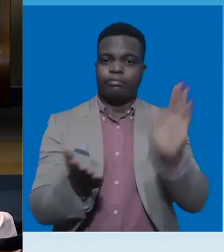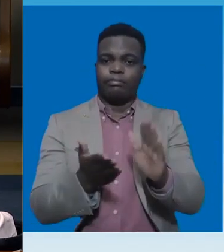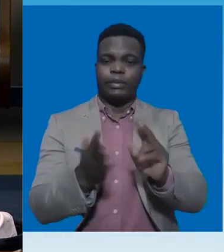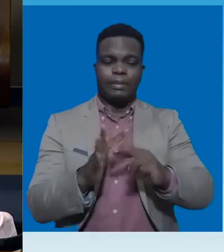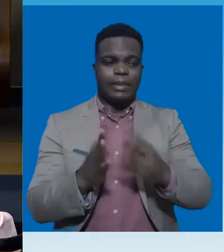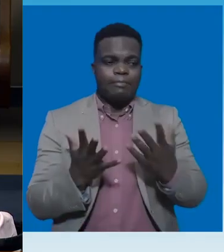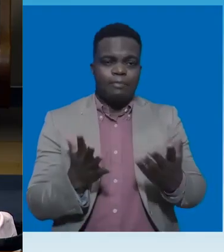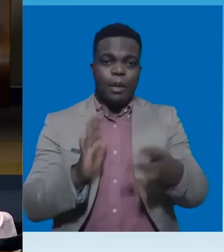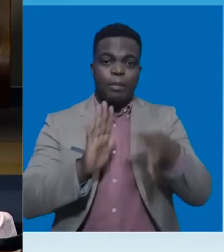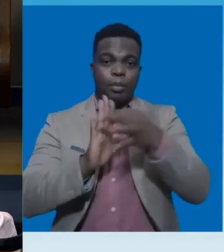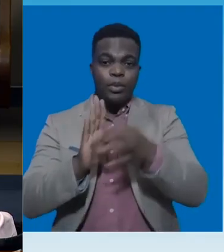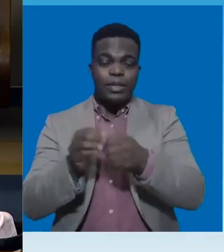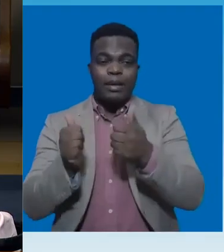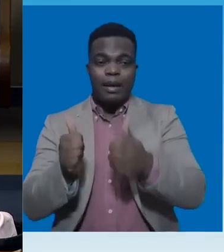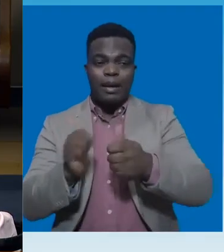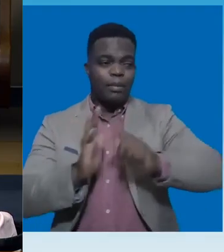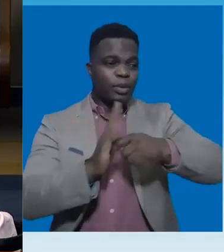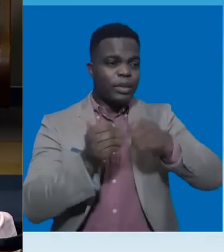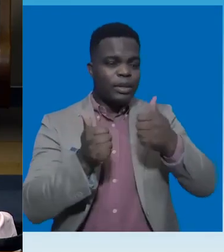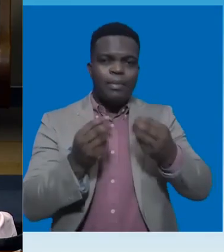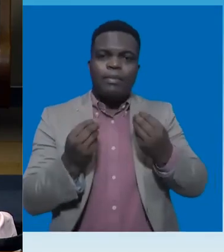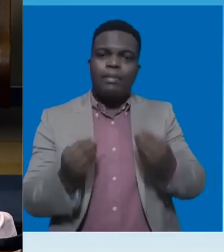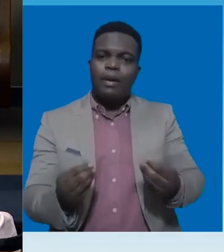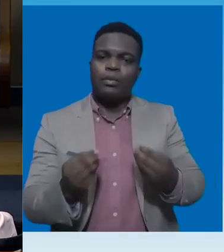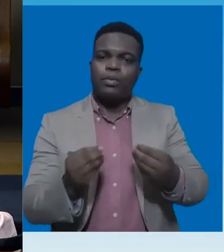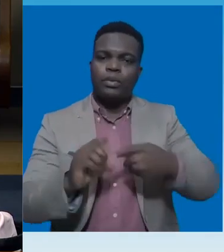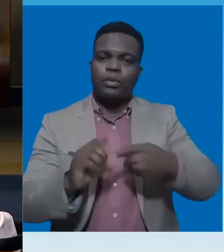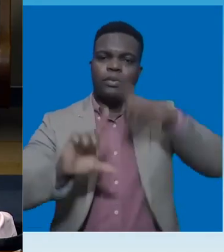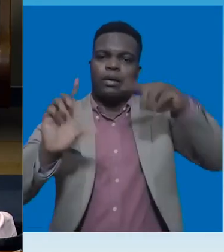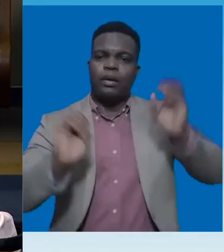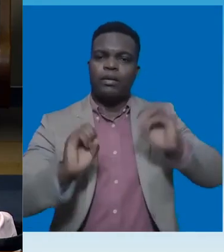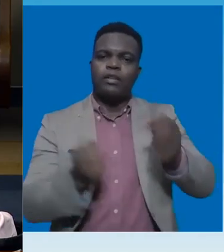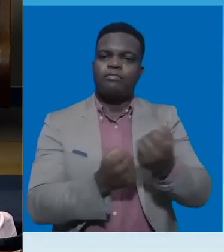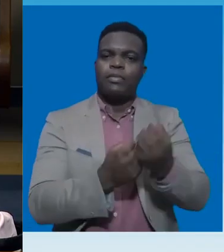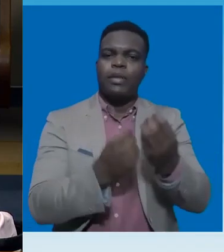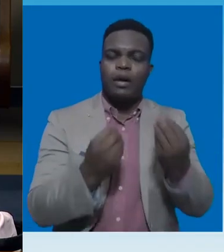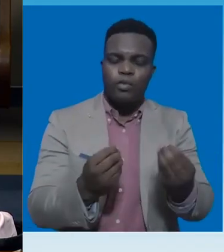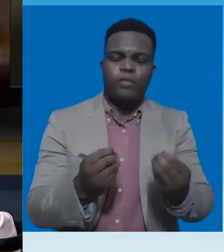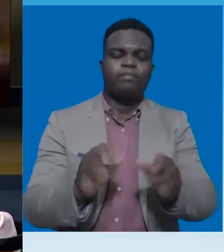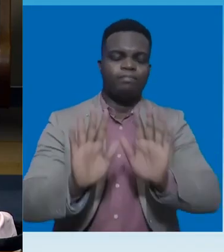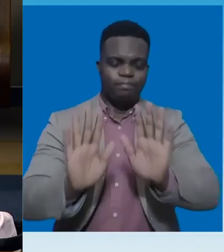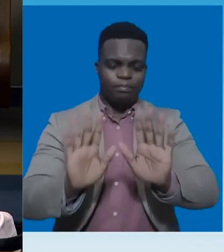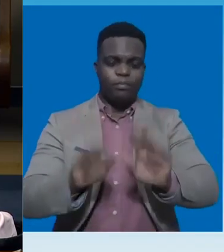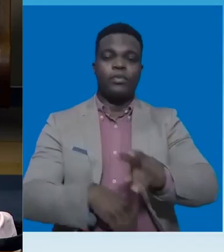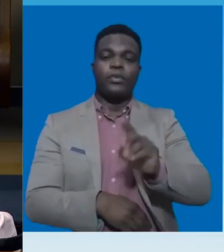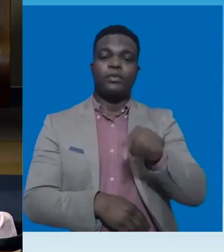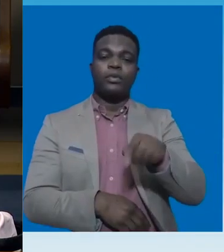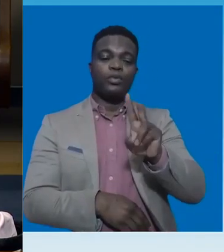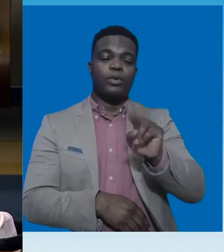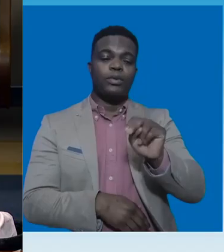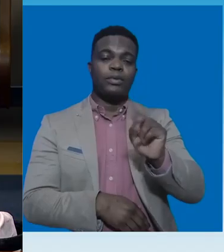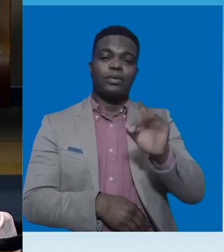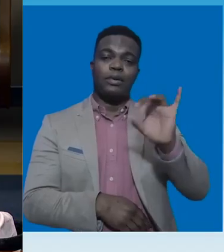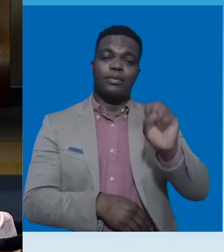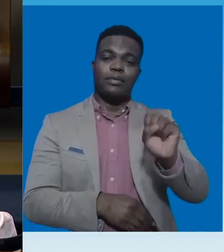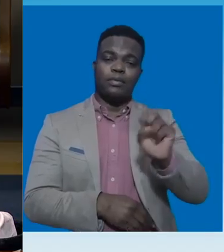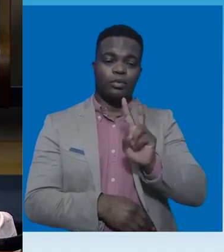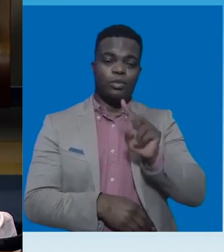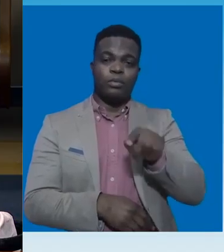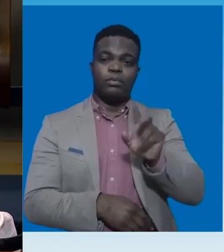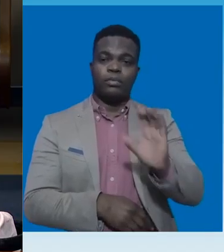UNDIS 2.0 is both timely and essential. UNDIS 2.0 must